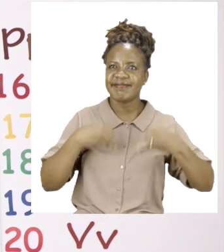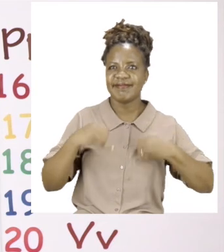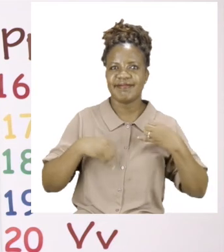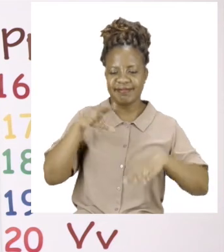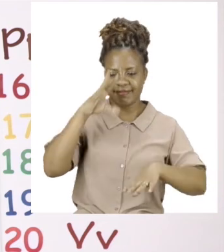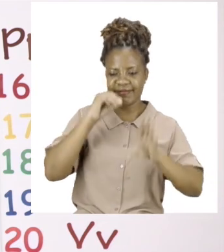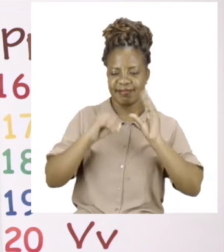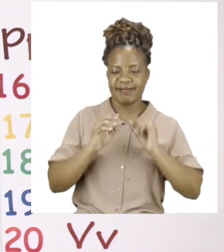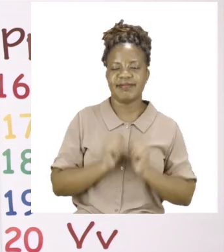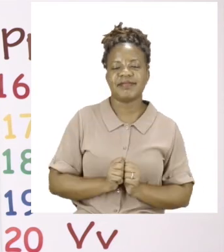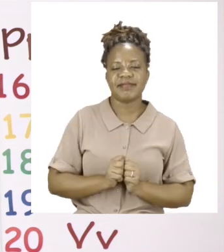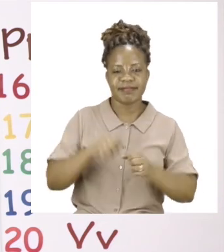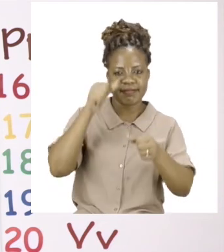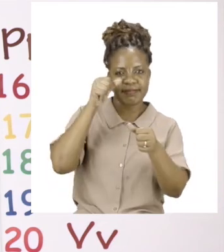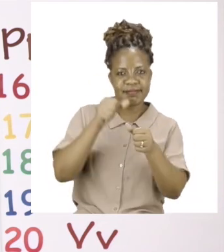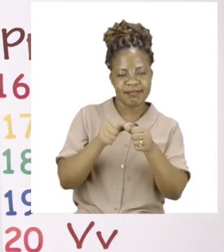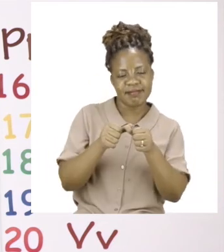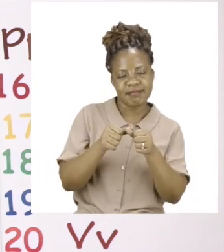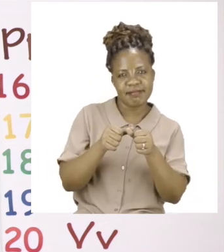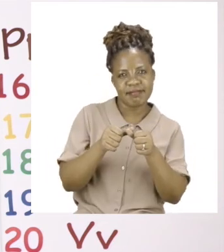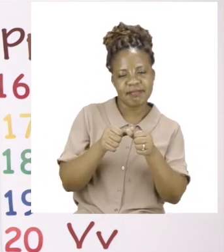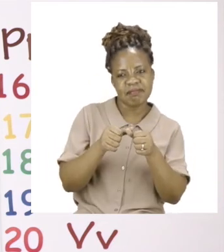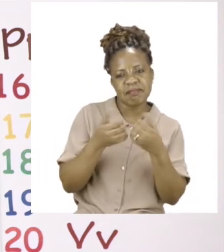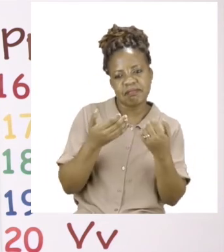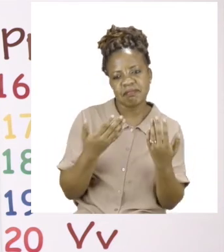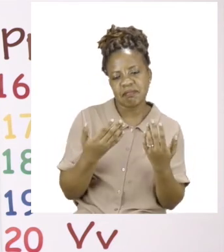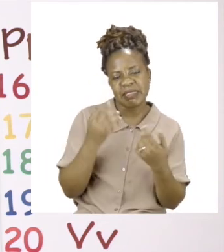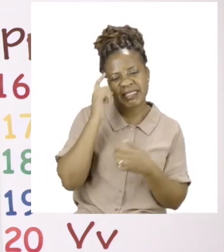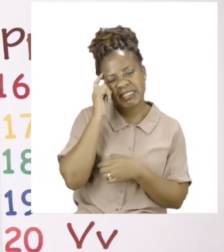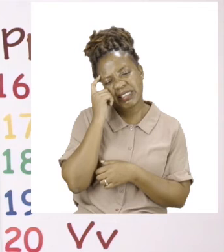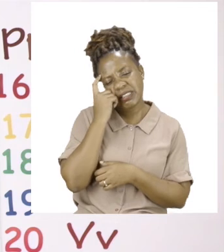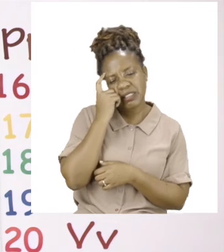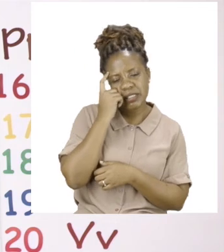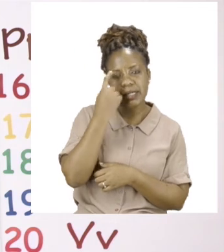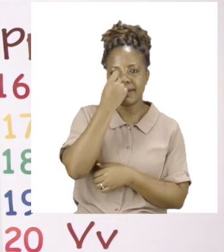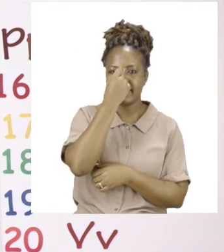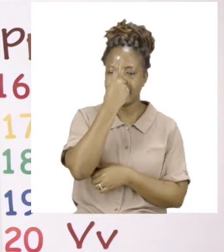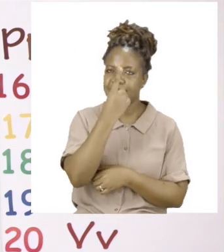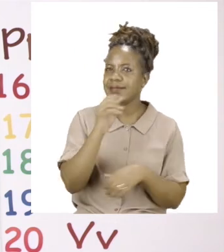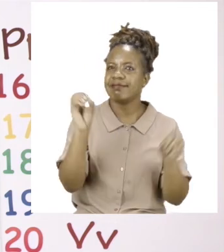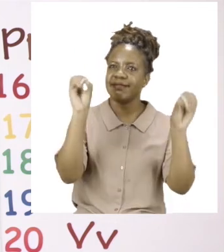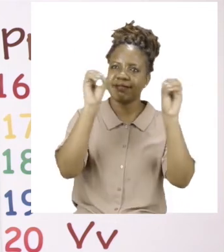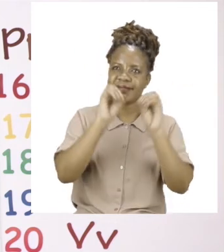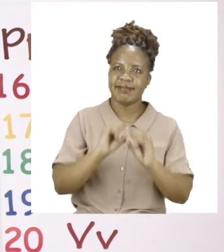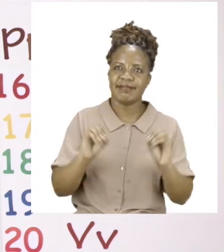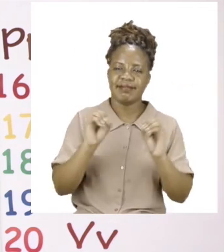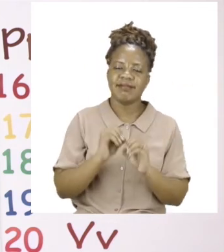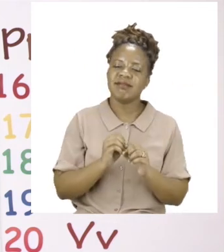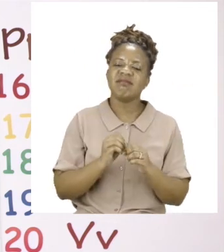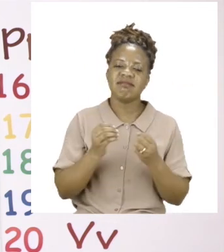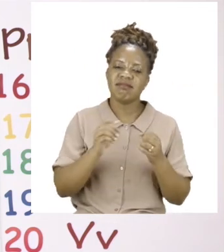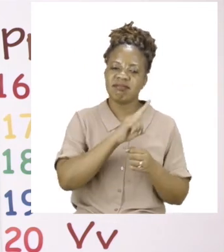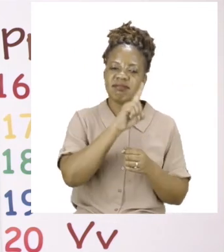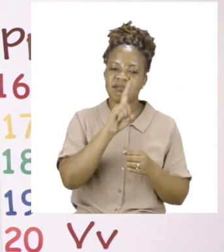Remember, if you're not sure or you don't understand, you can always ask for help. Just